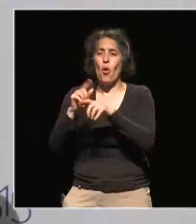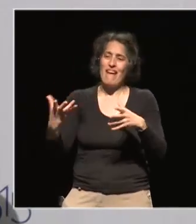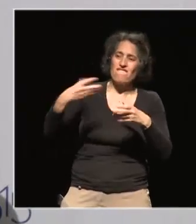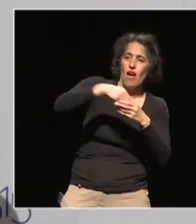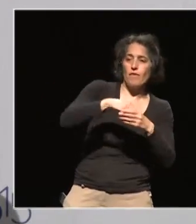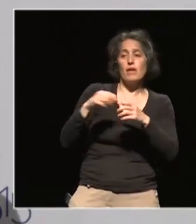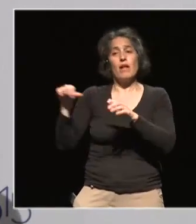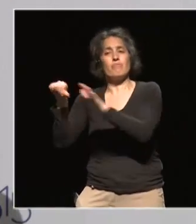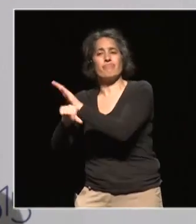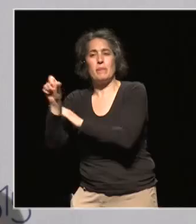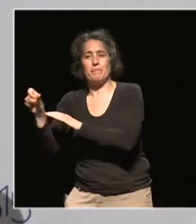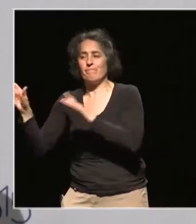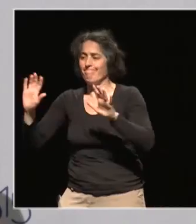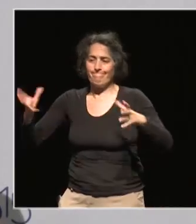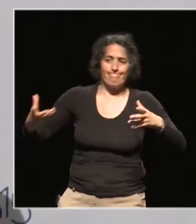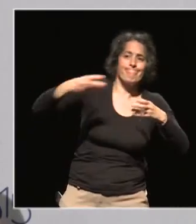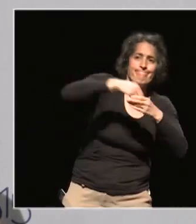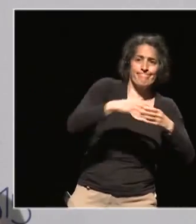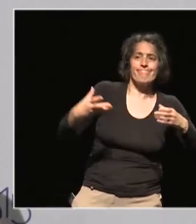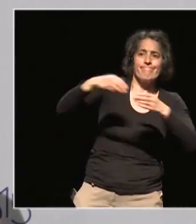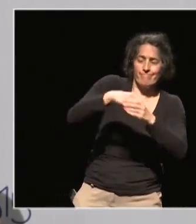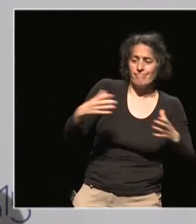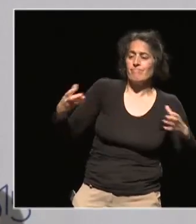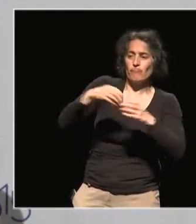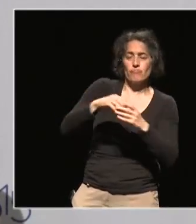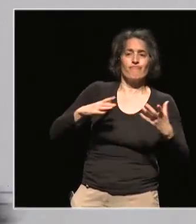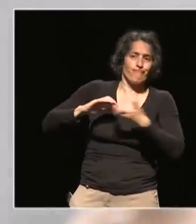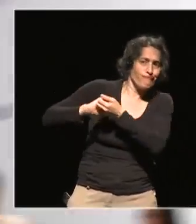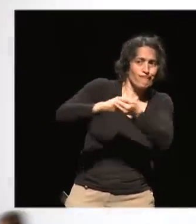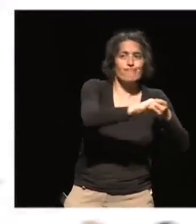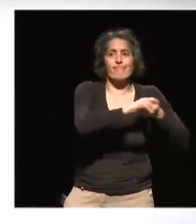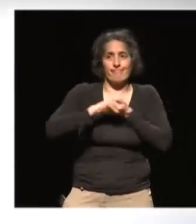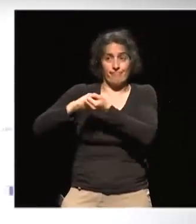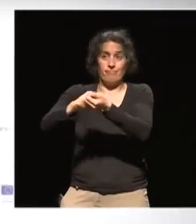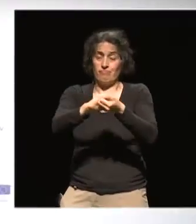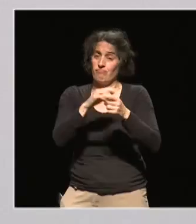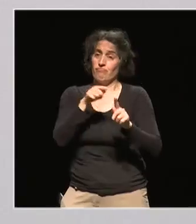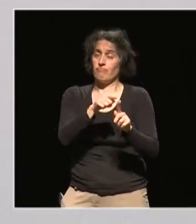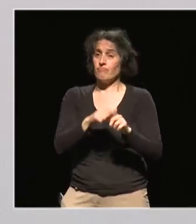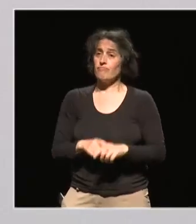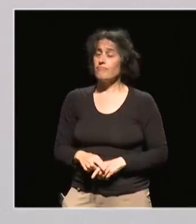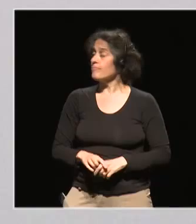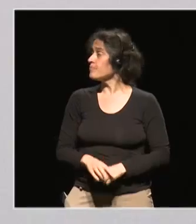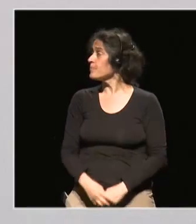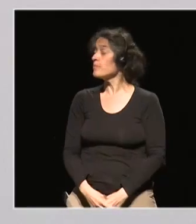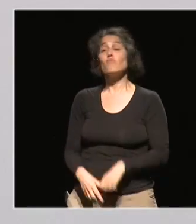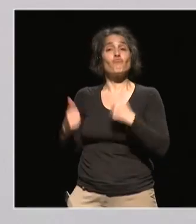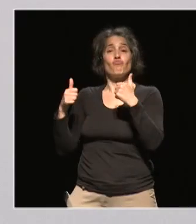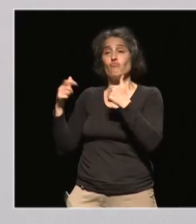we have time for our three sort of technical negotiation managers to contribute. But before we do